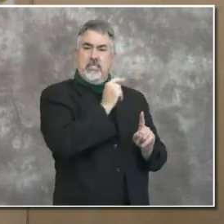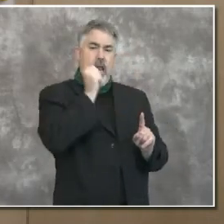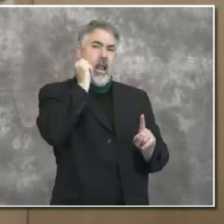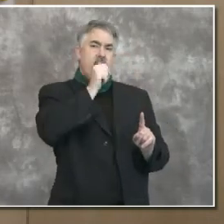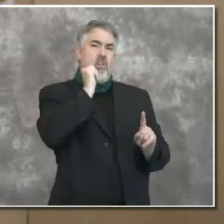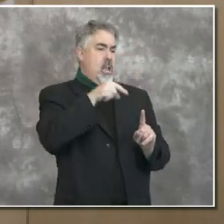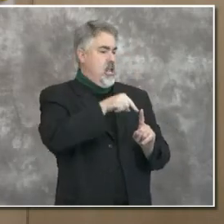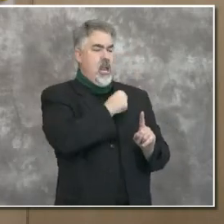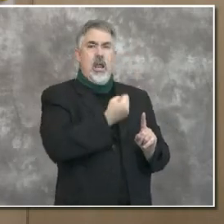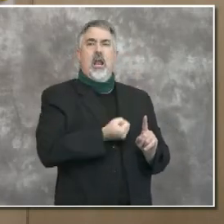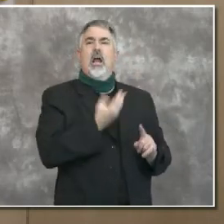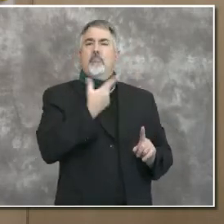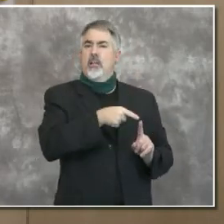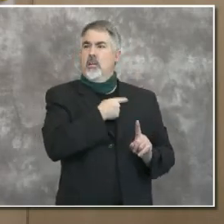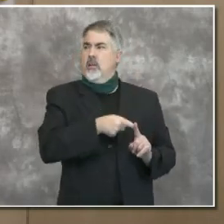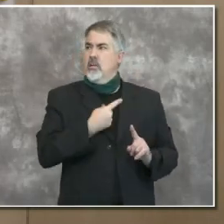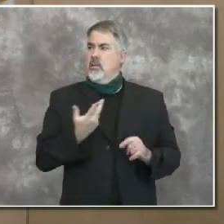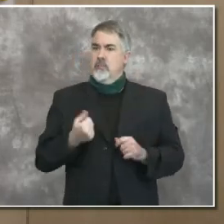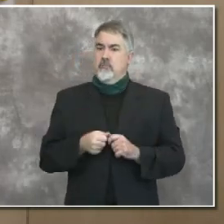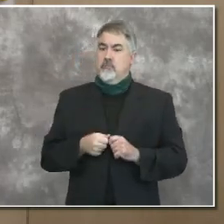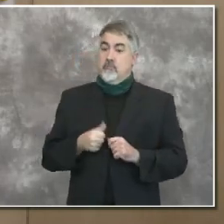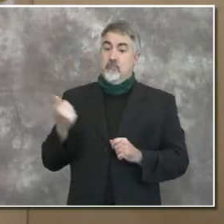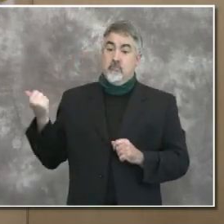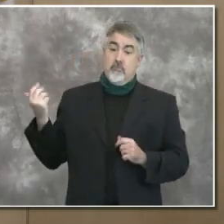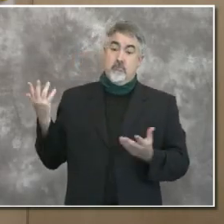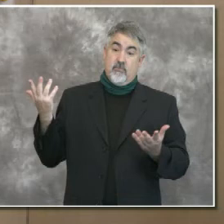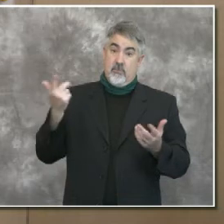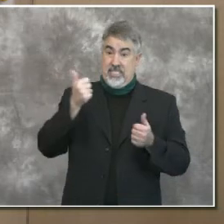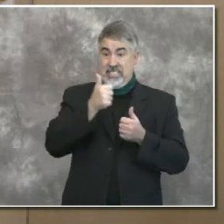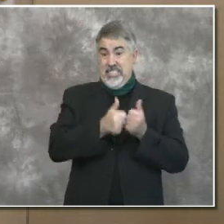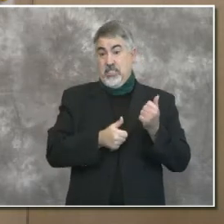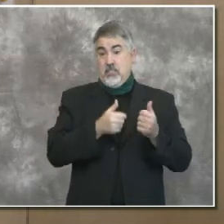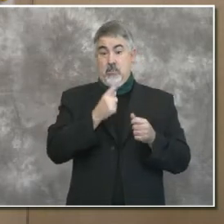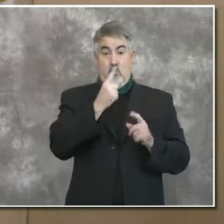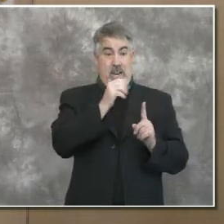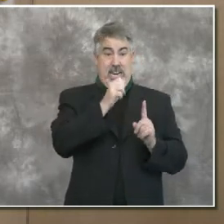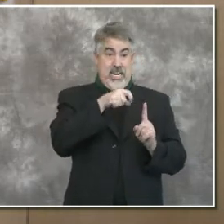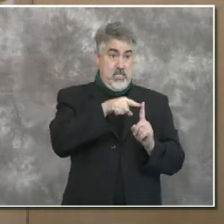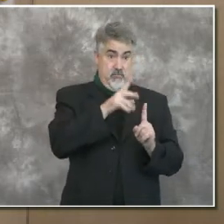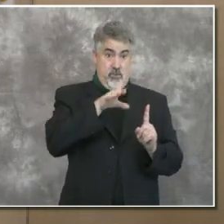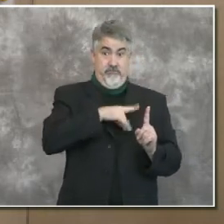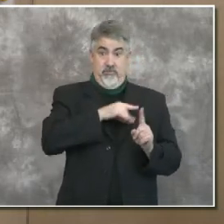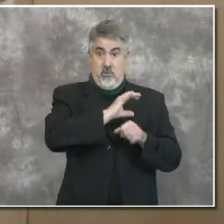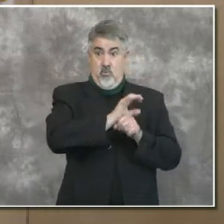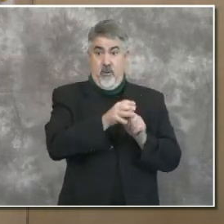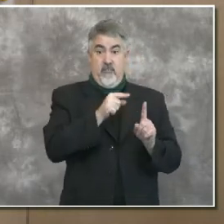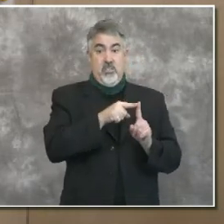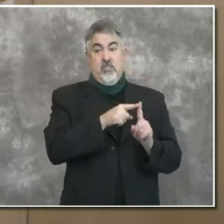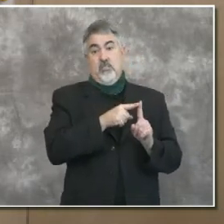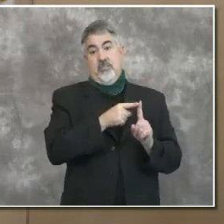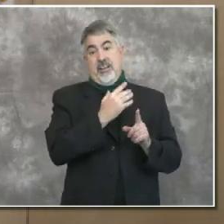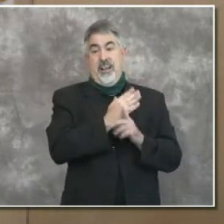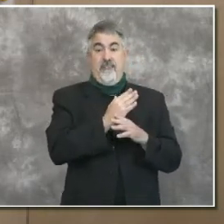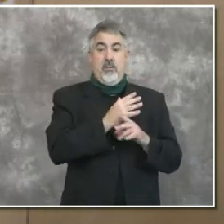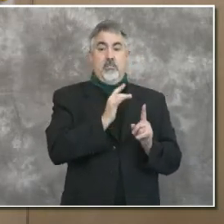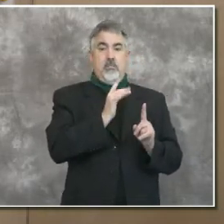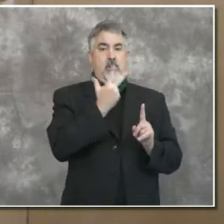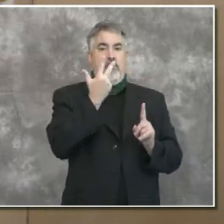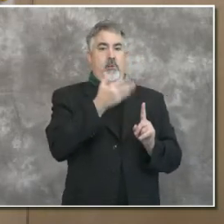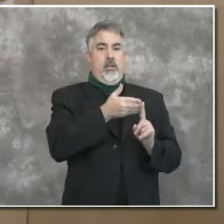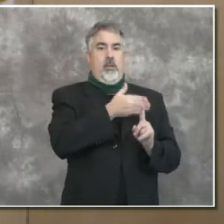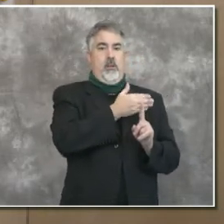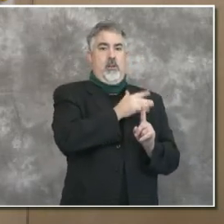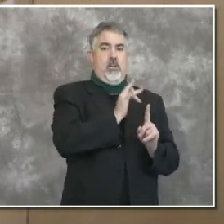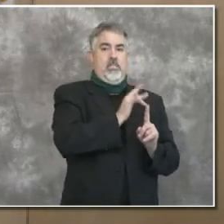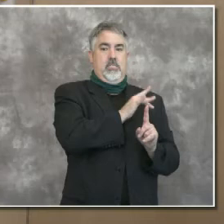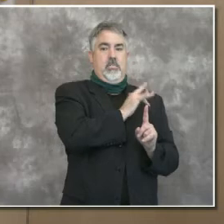Well, we know that for each case, that generates about, on average, 3 contacts. So we